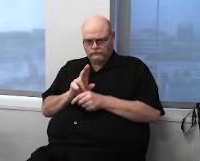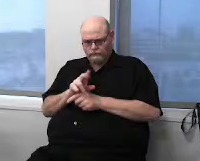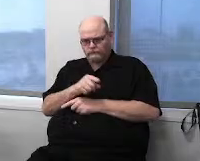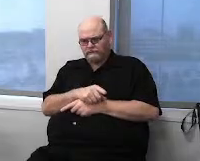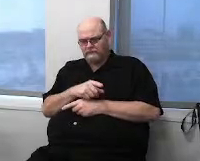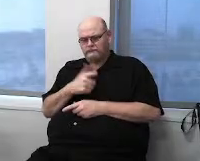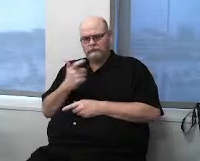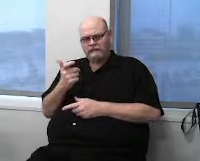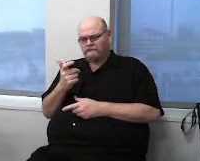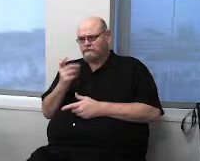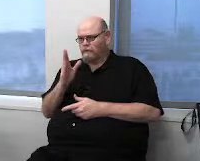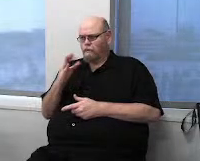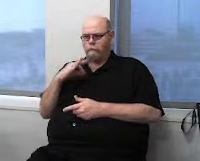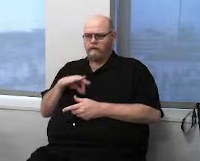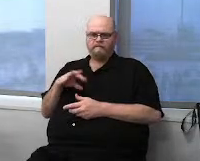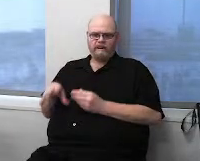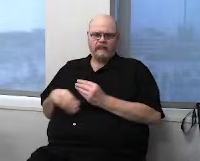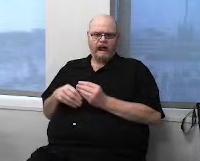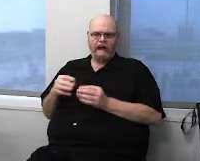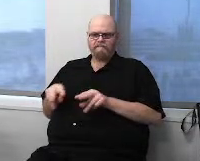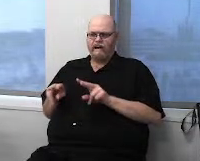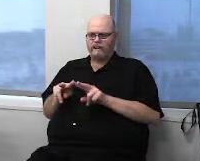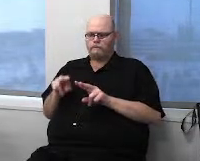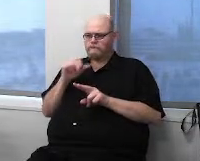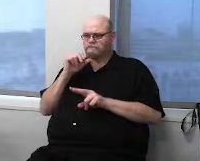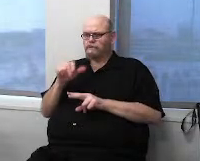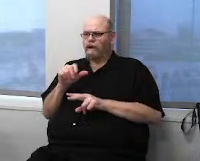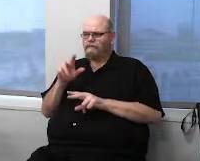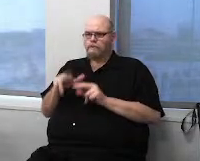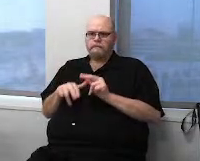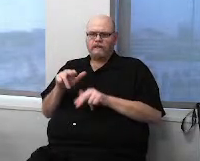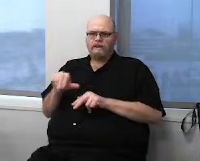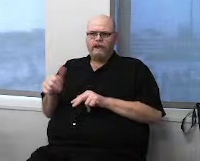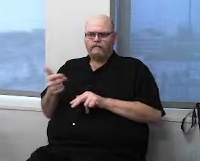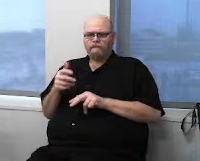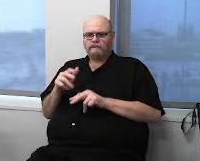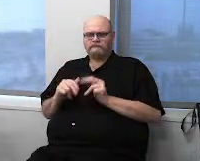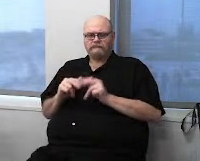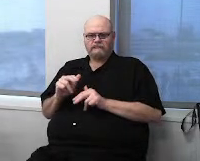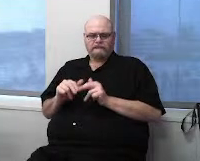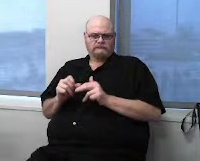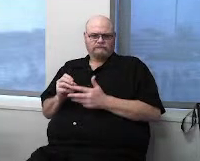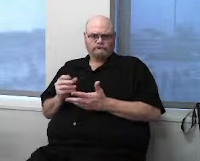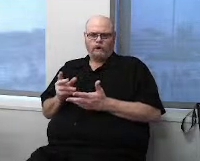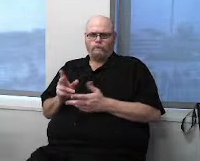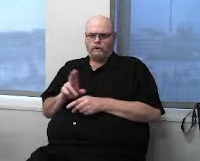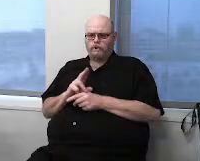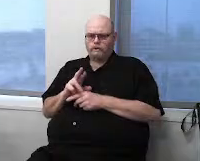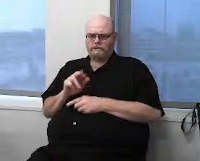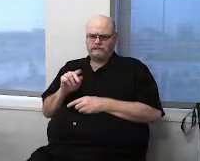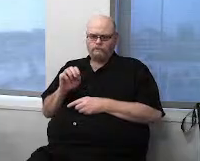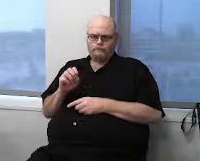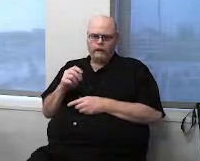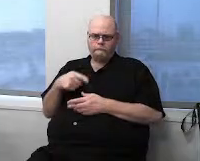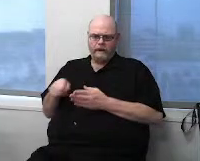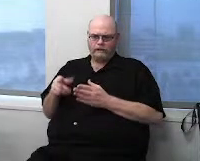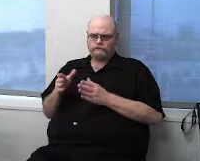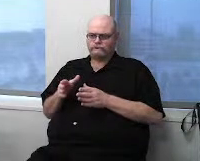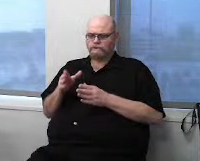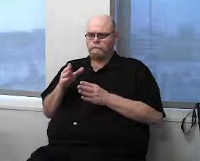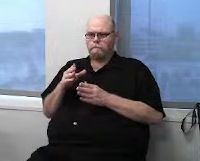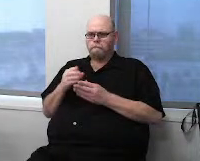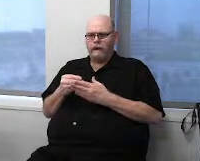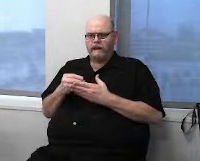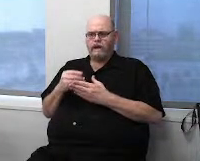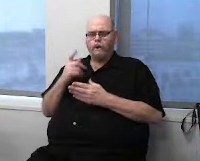simply we want to make use of this facility because we believe we'll add value and we don't have to build another facility. Okay, the way to actually using ratepayers' money